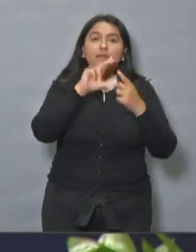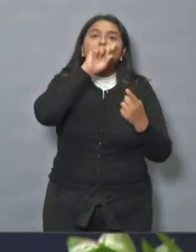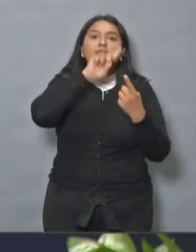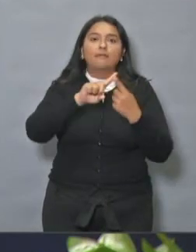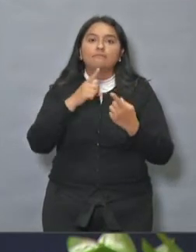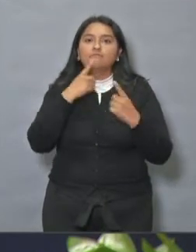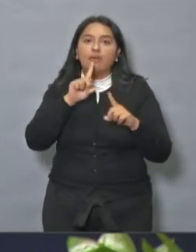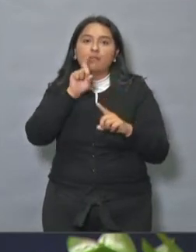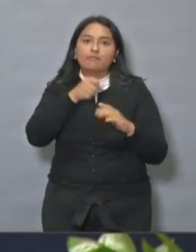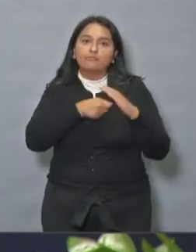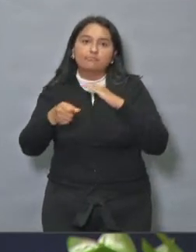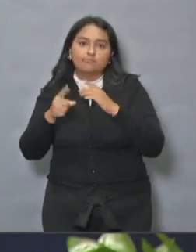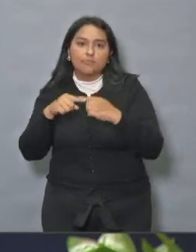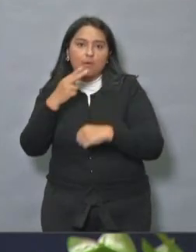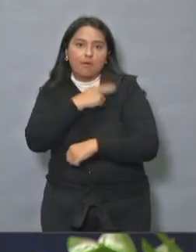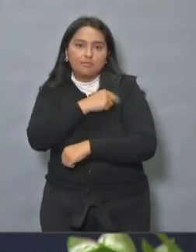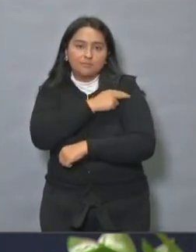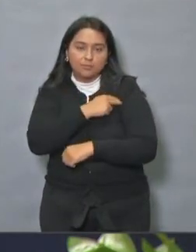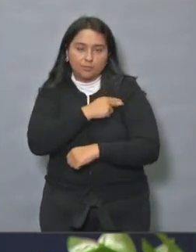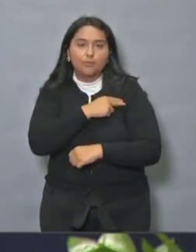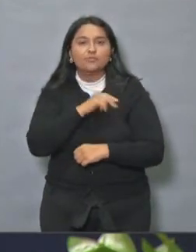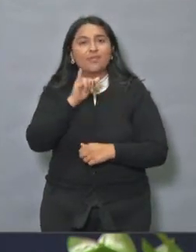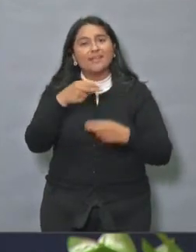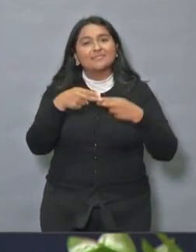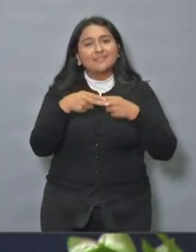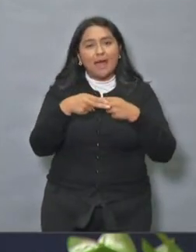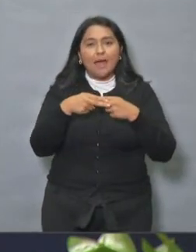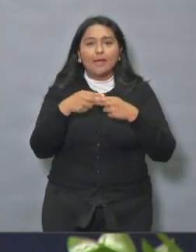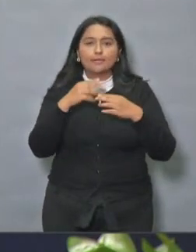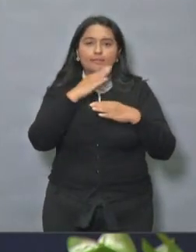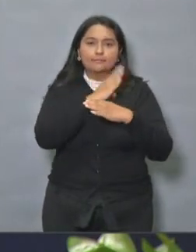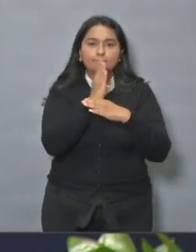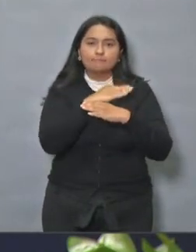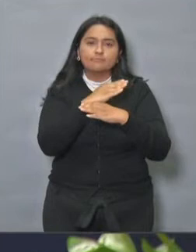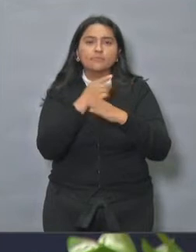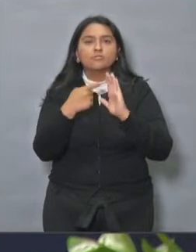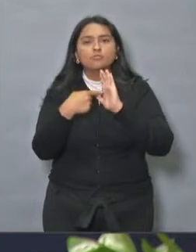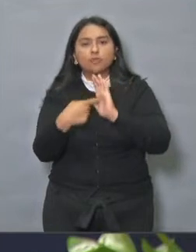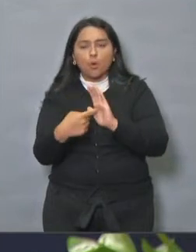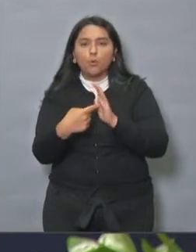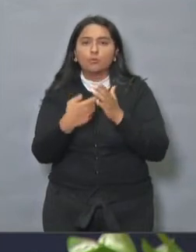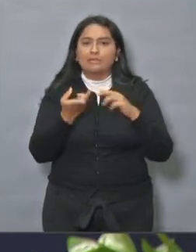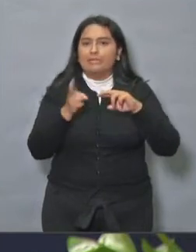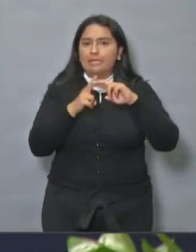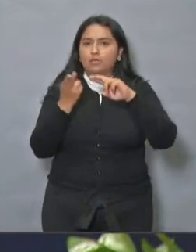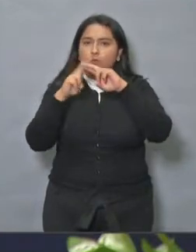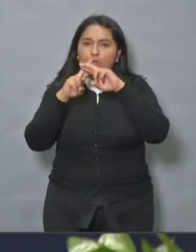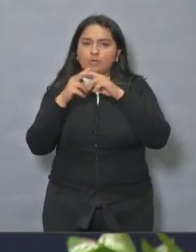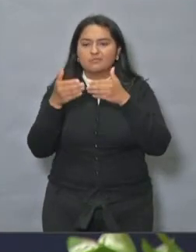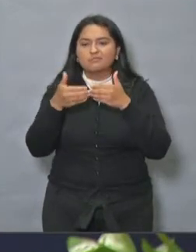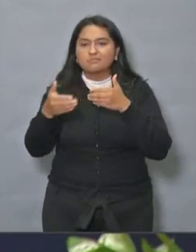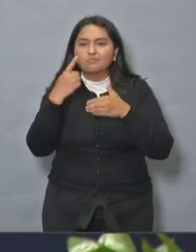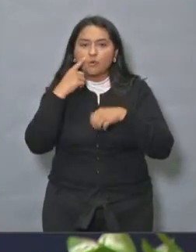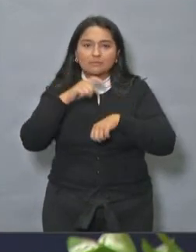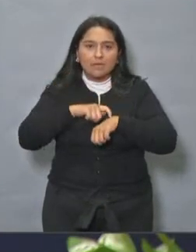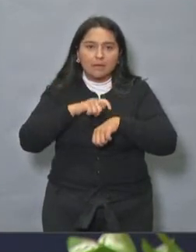bands of uncertainty on the slides account for a possible increase over time, and why this trend